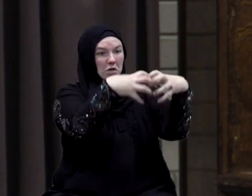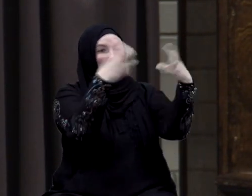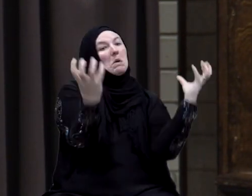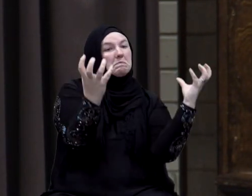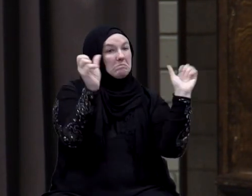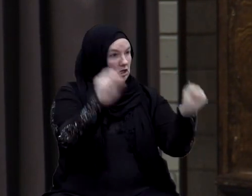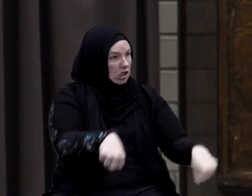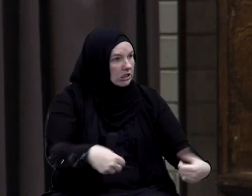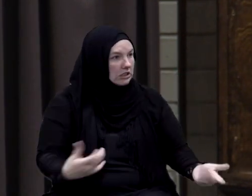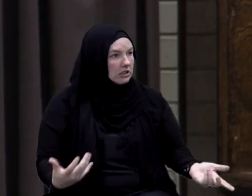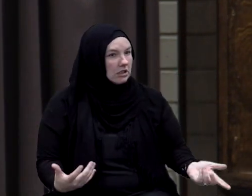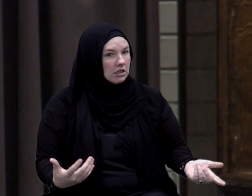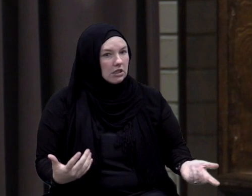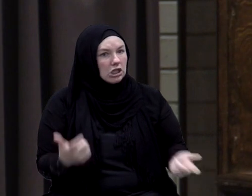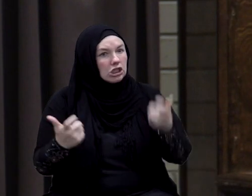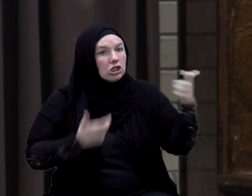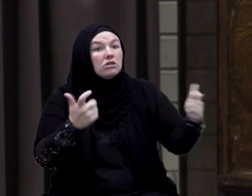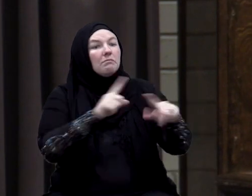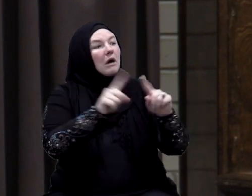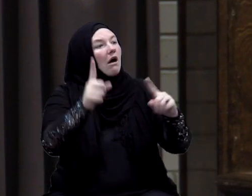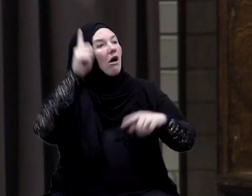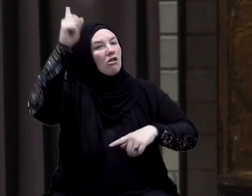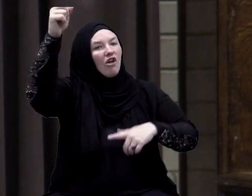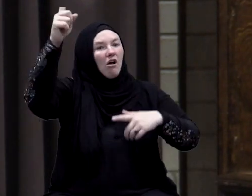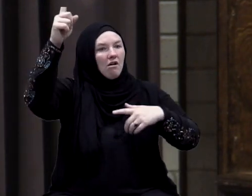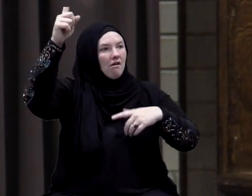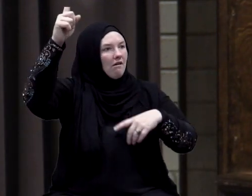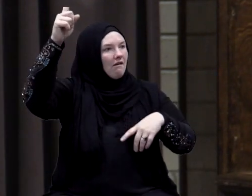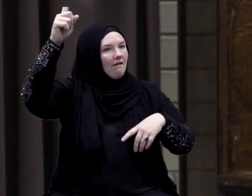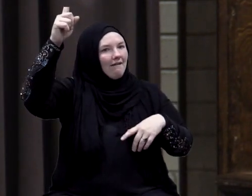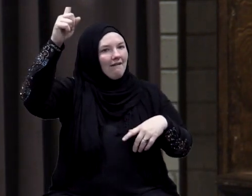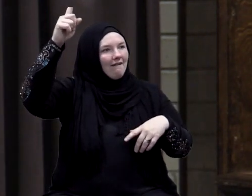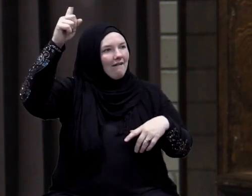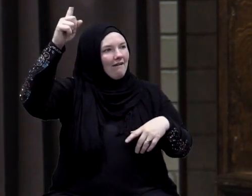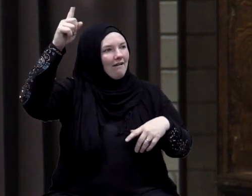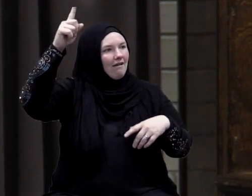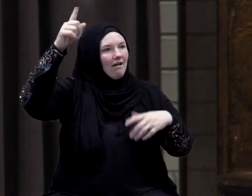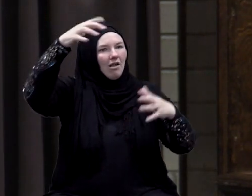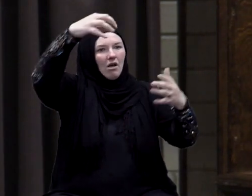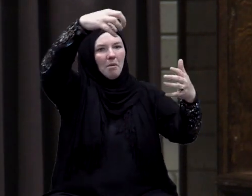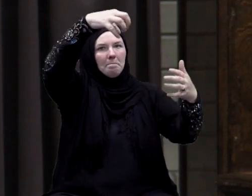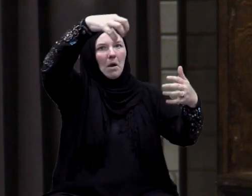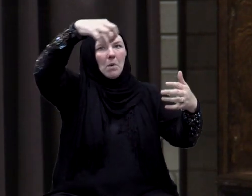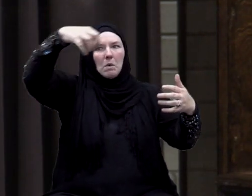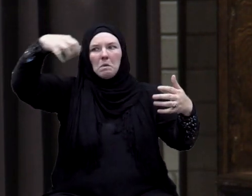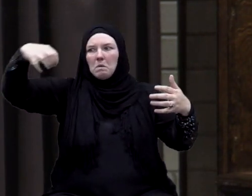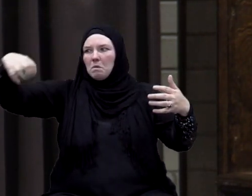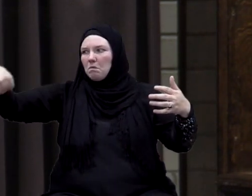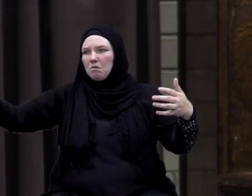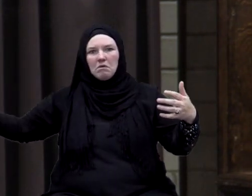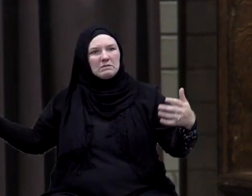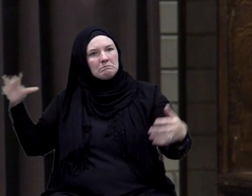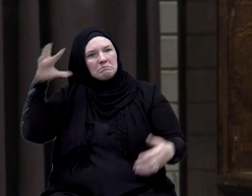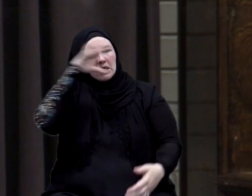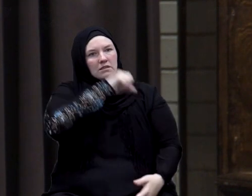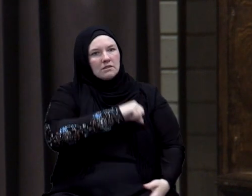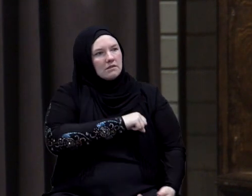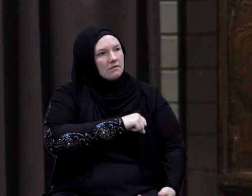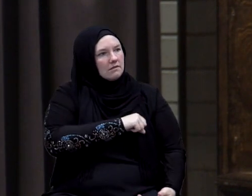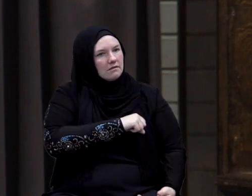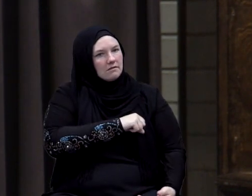place. But Allah subhanahu wa ta'ala took it just, you know, several miles away, and we are still